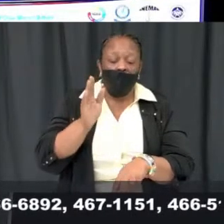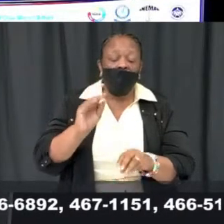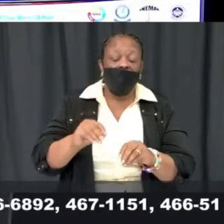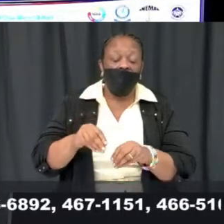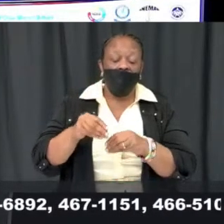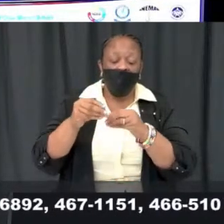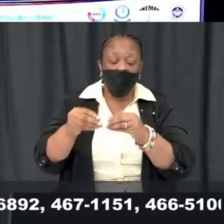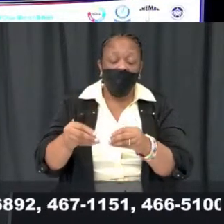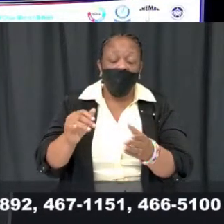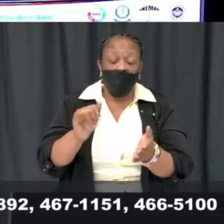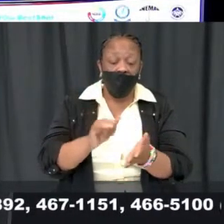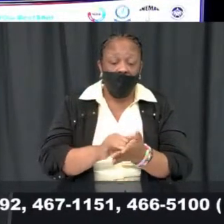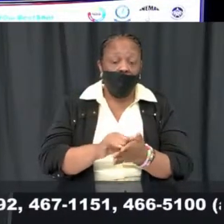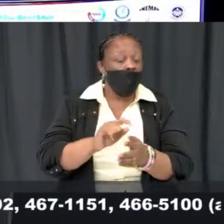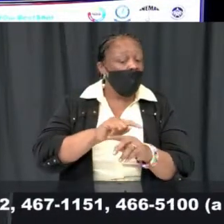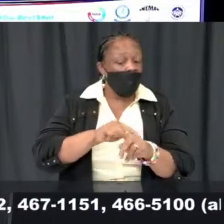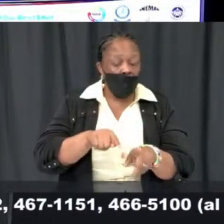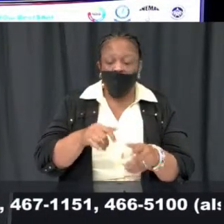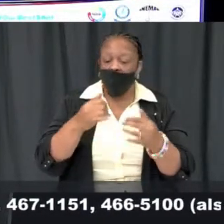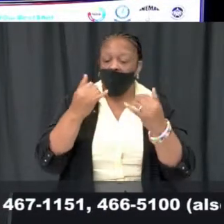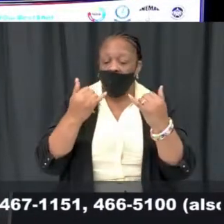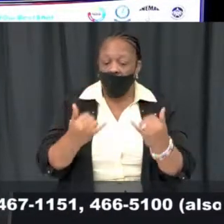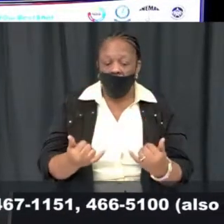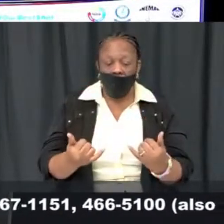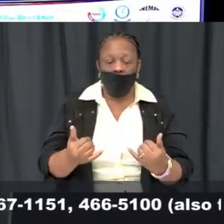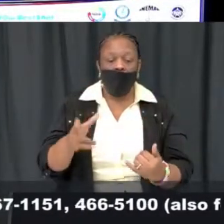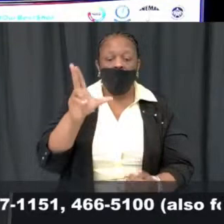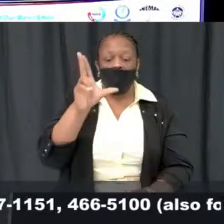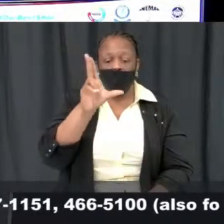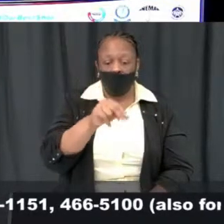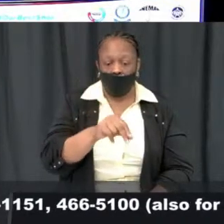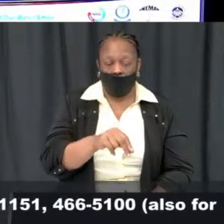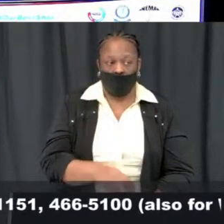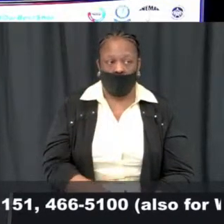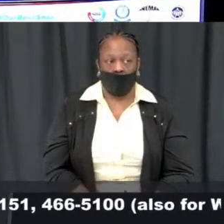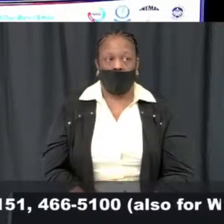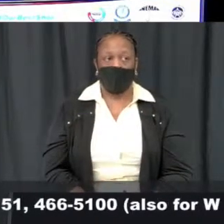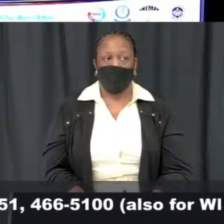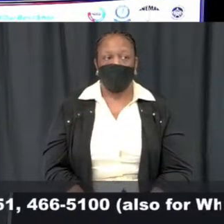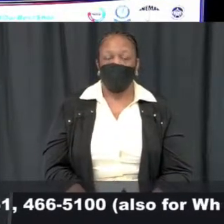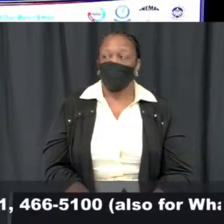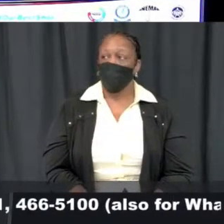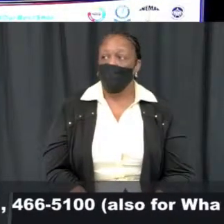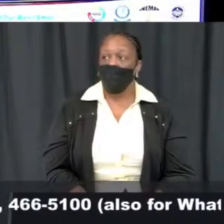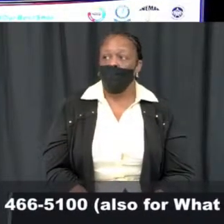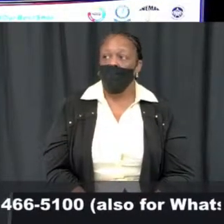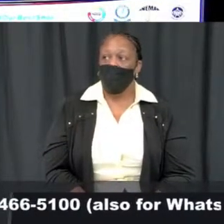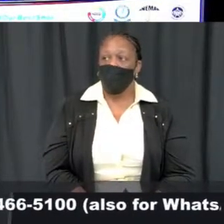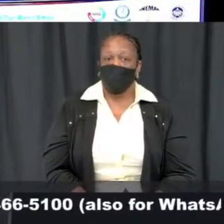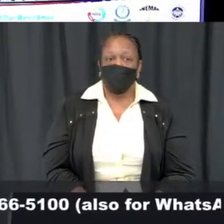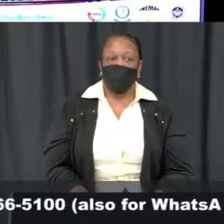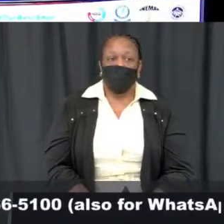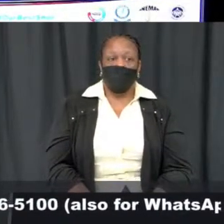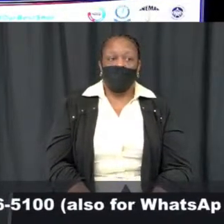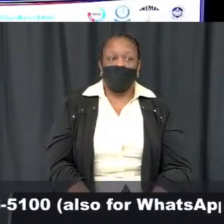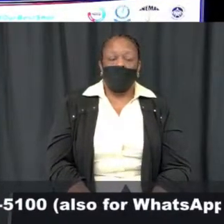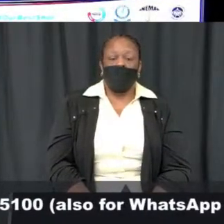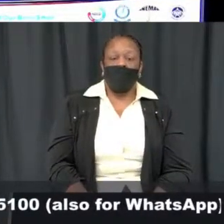other detailed information. But with 3 cases and 3 recent deaths, so I don't even think that they have been buried as yet.